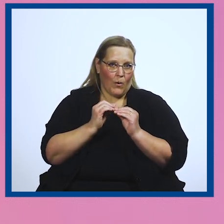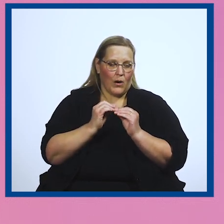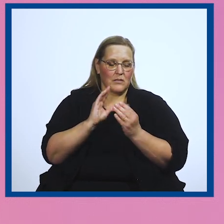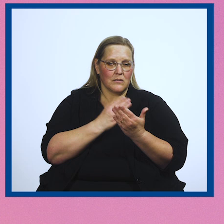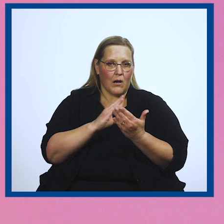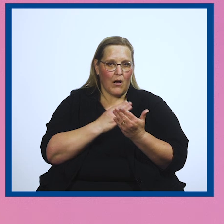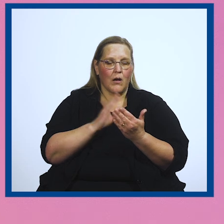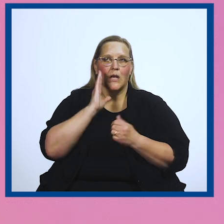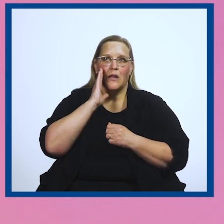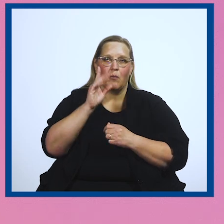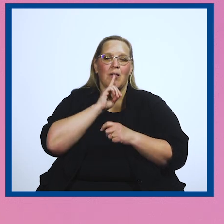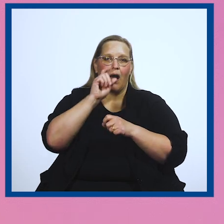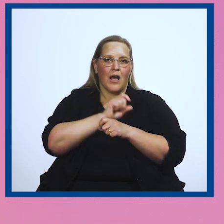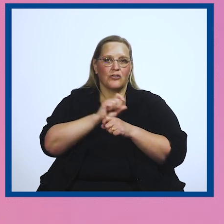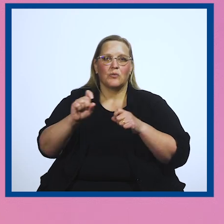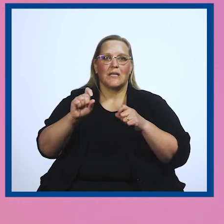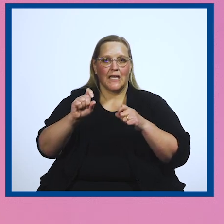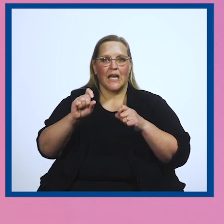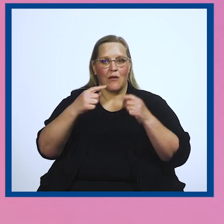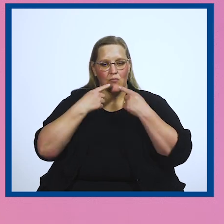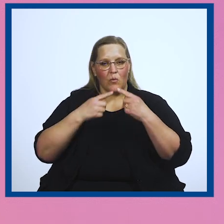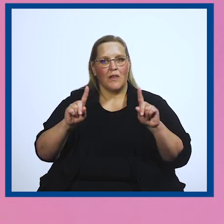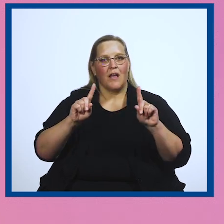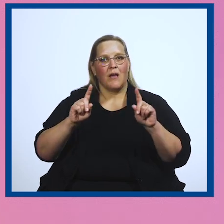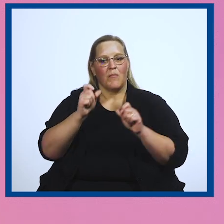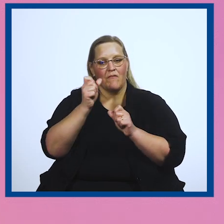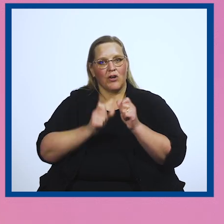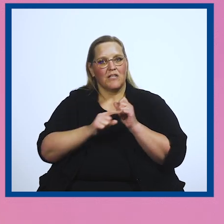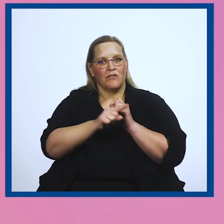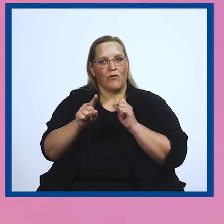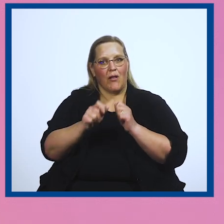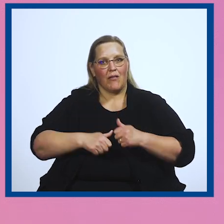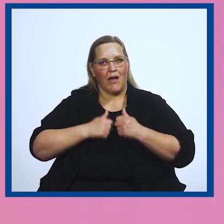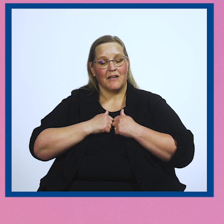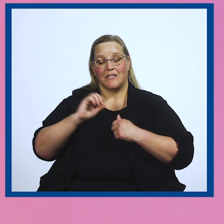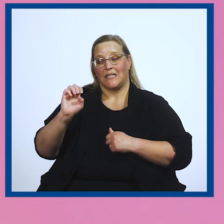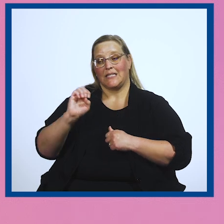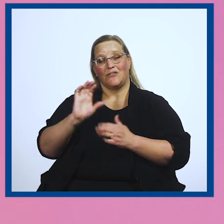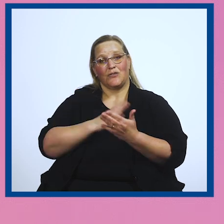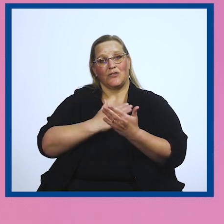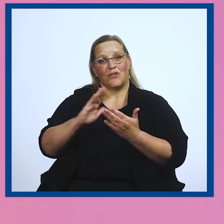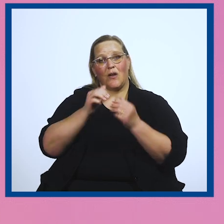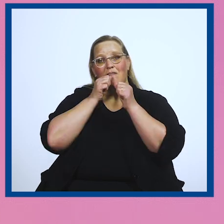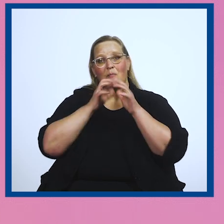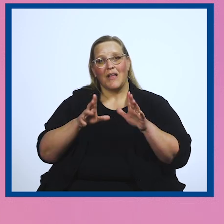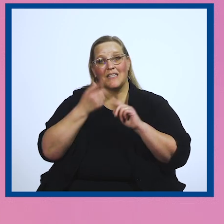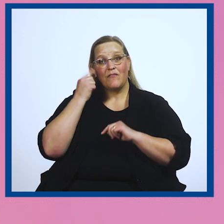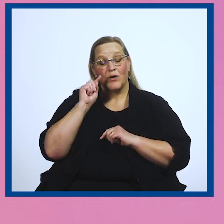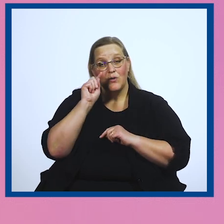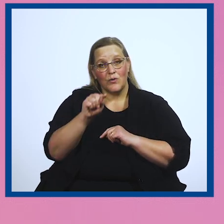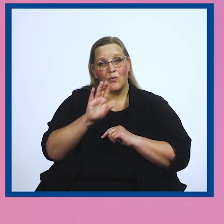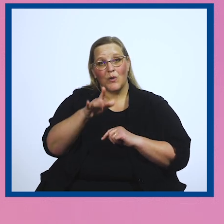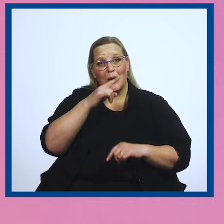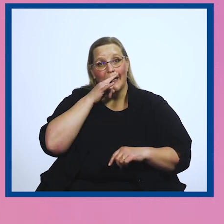song that we're going to actually proclaim over each other's lives. An Easter song of blessing over you, your kids, and